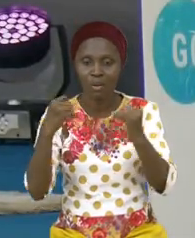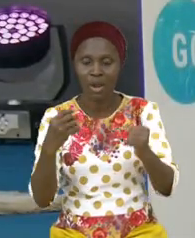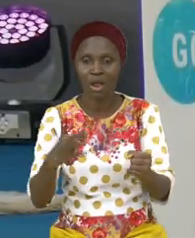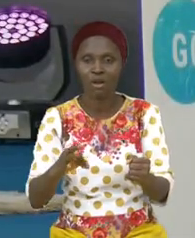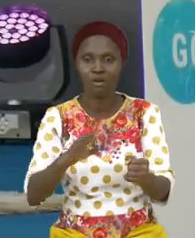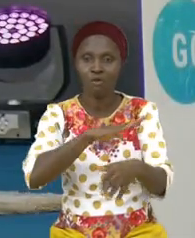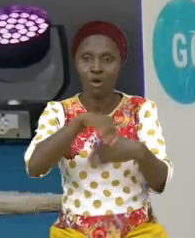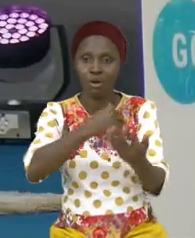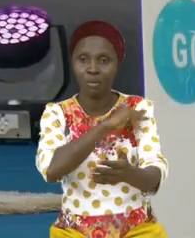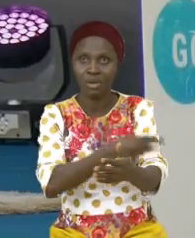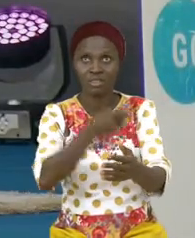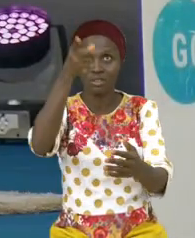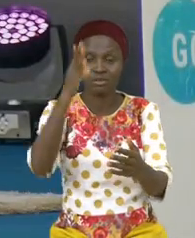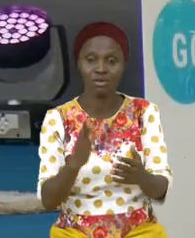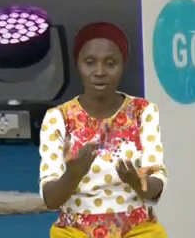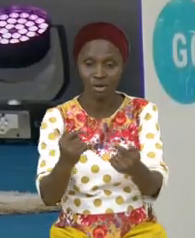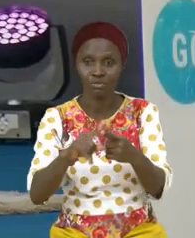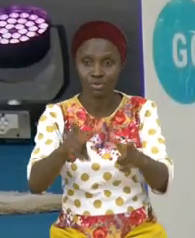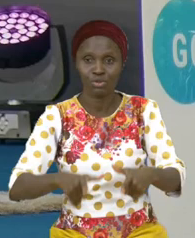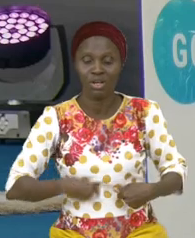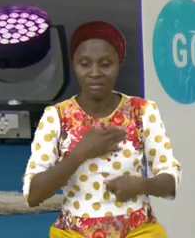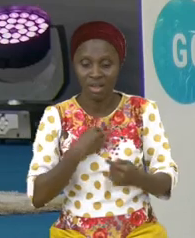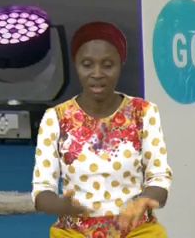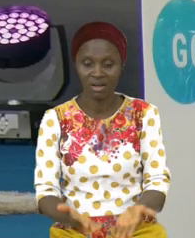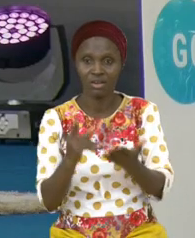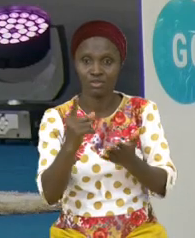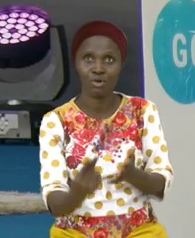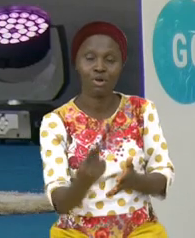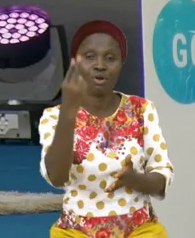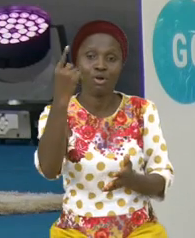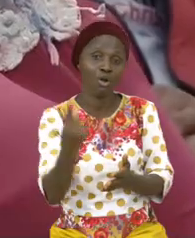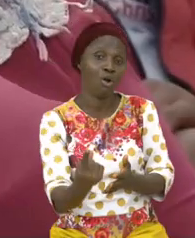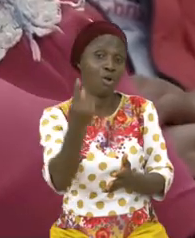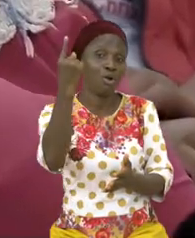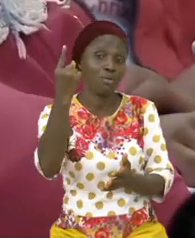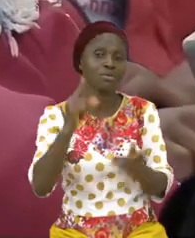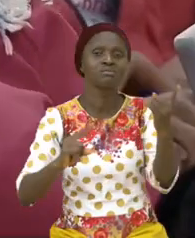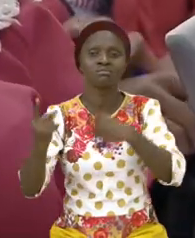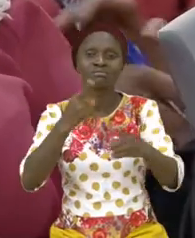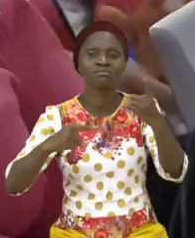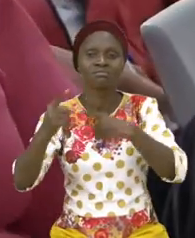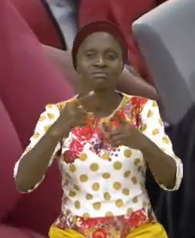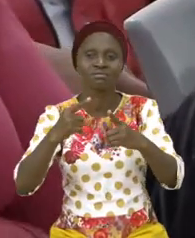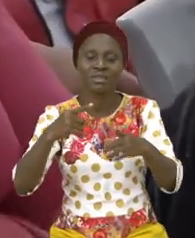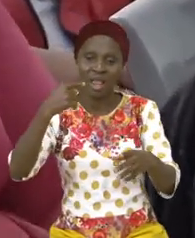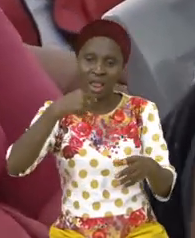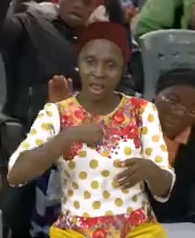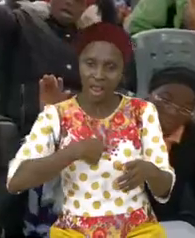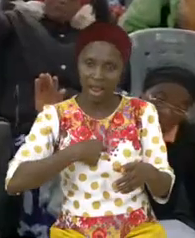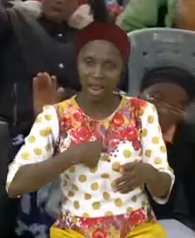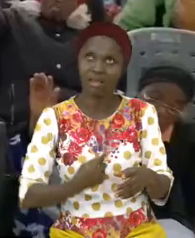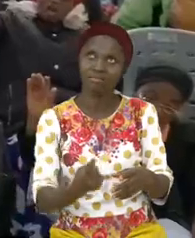you up, and then you're on top. I'm on top. Somebody there, I'm on